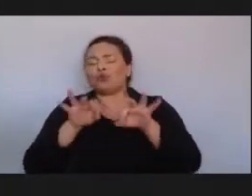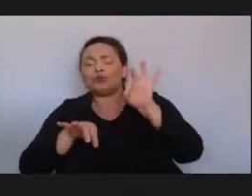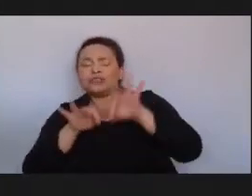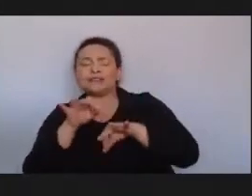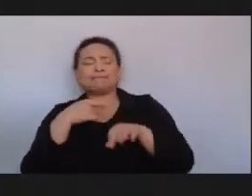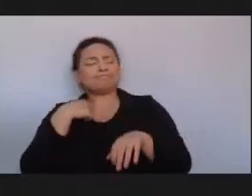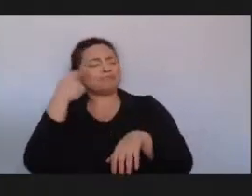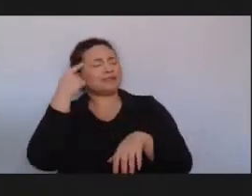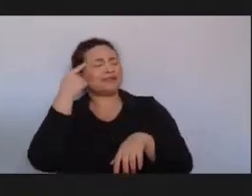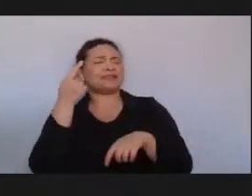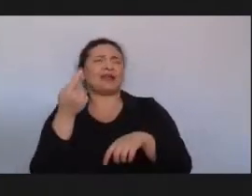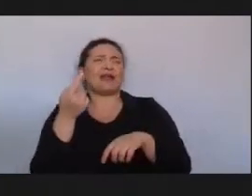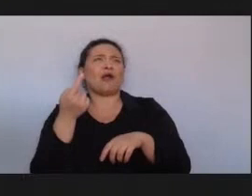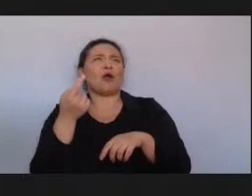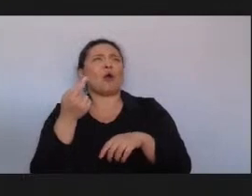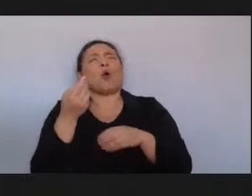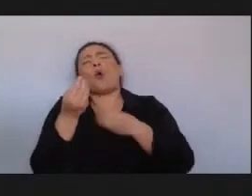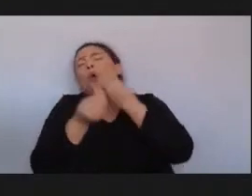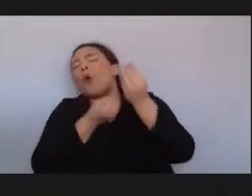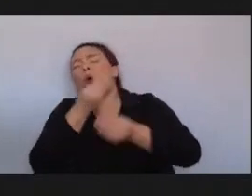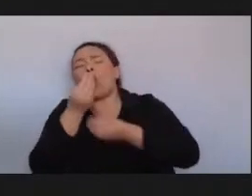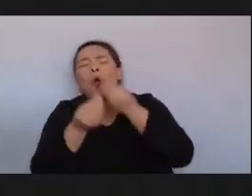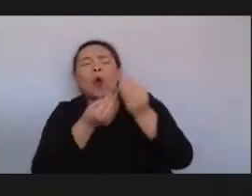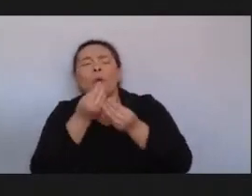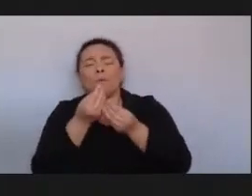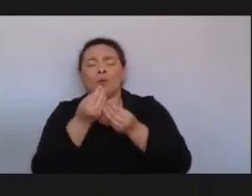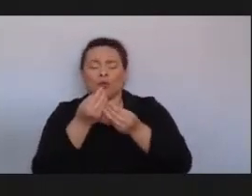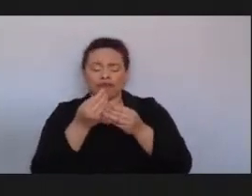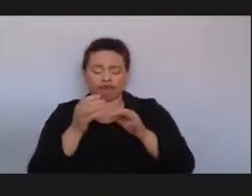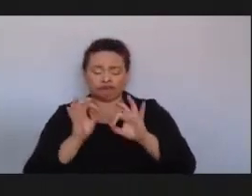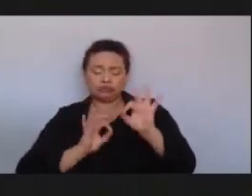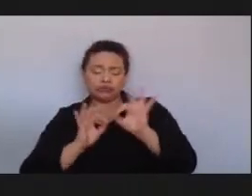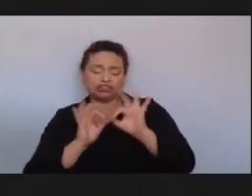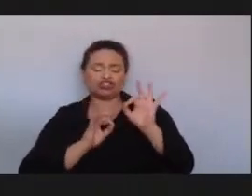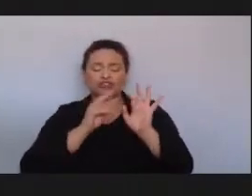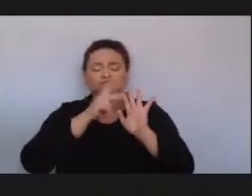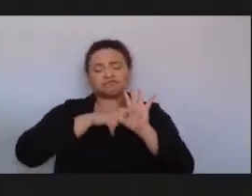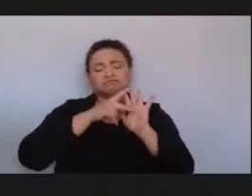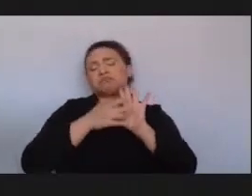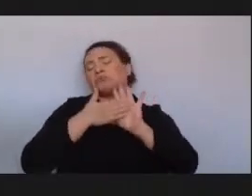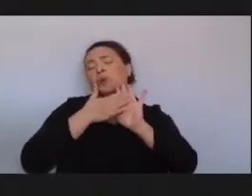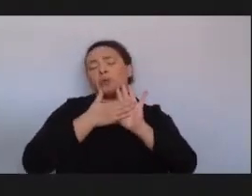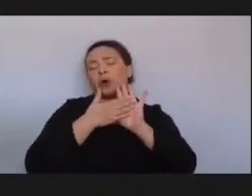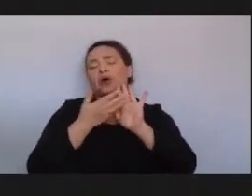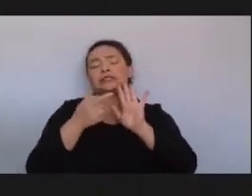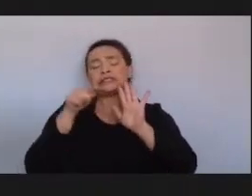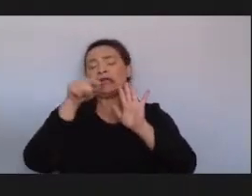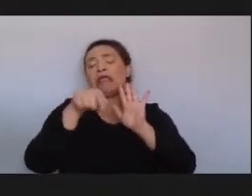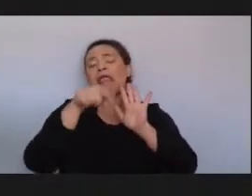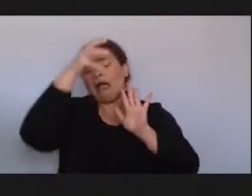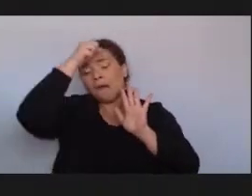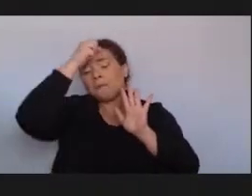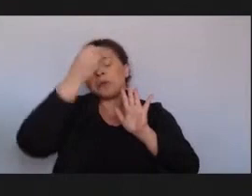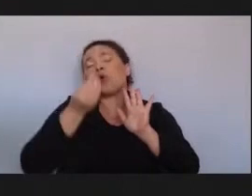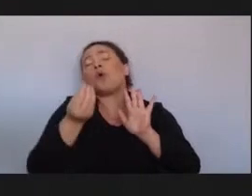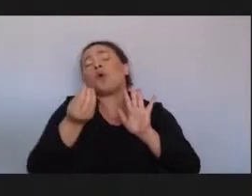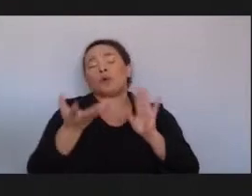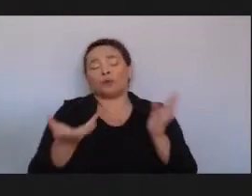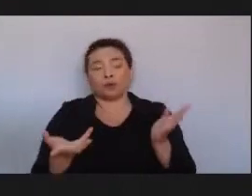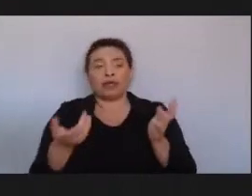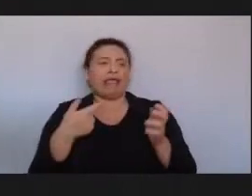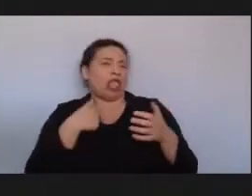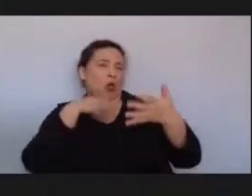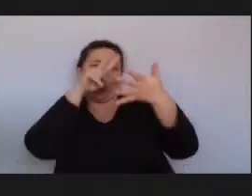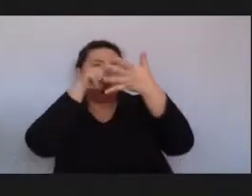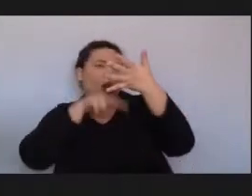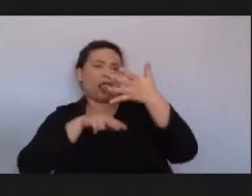us to learn about today? So I'm not going to read all of this, but I will just highlight some of the things on